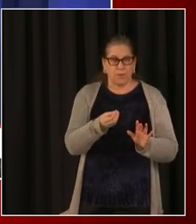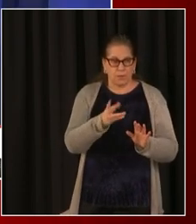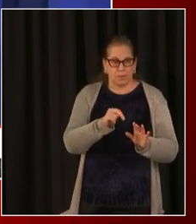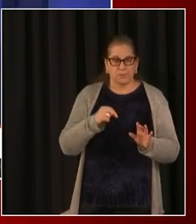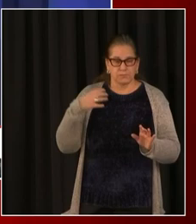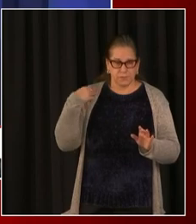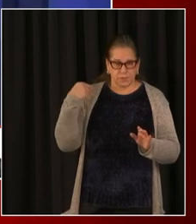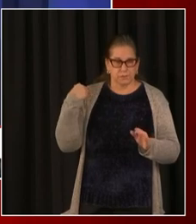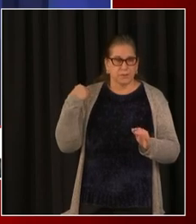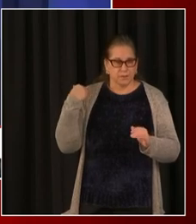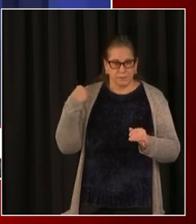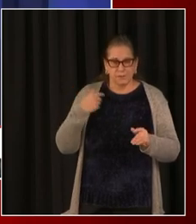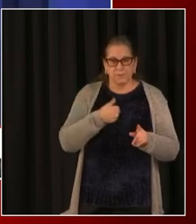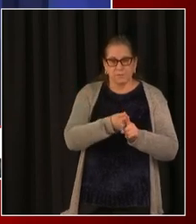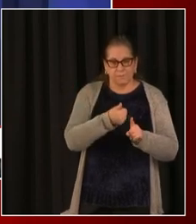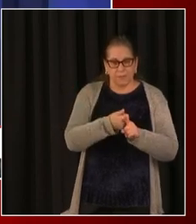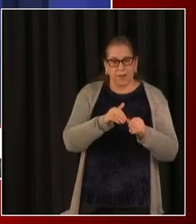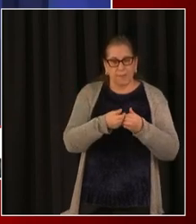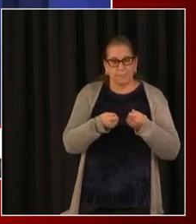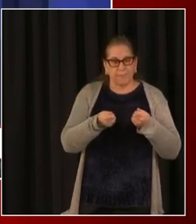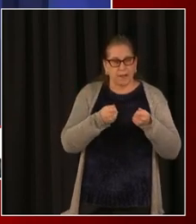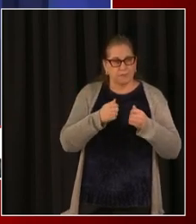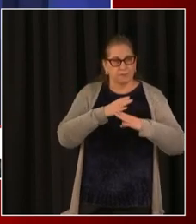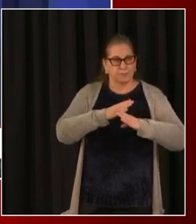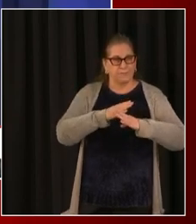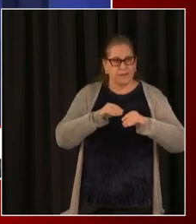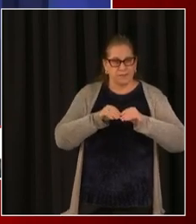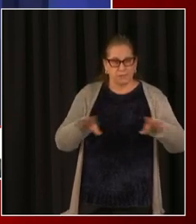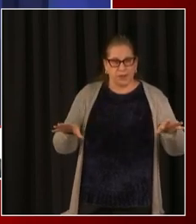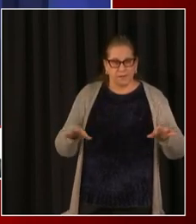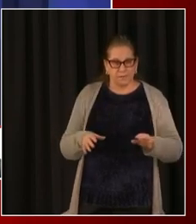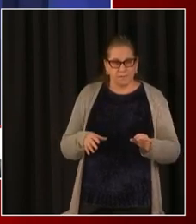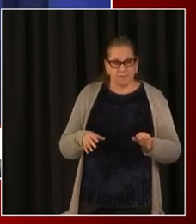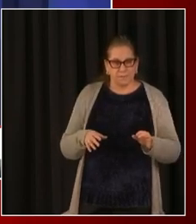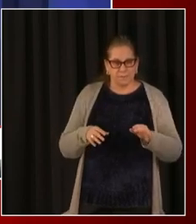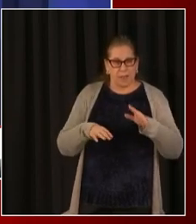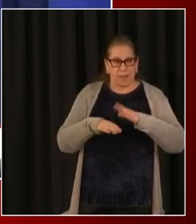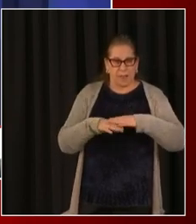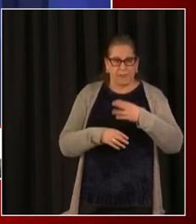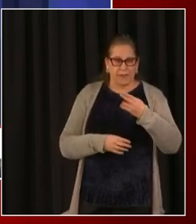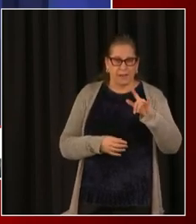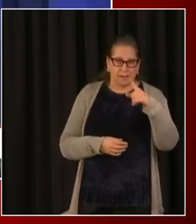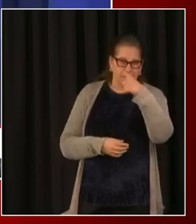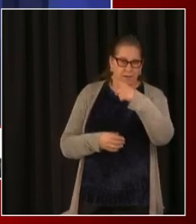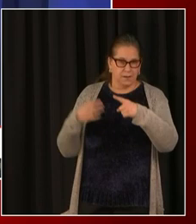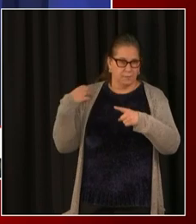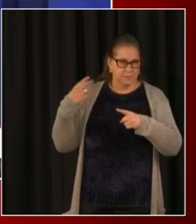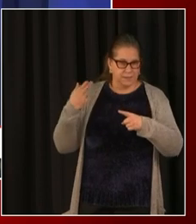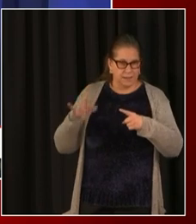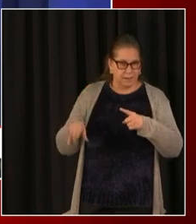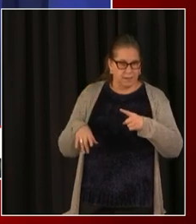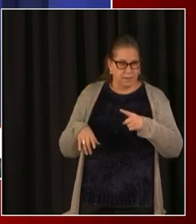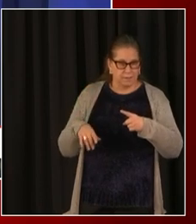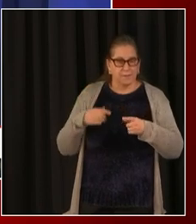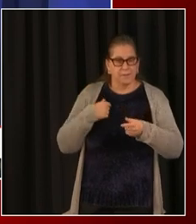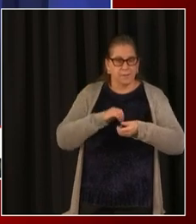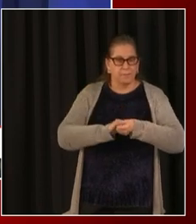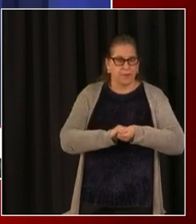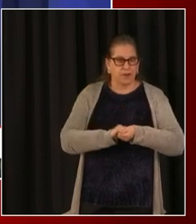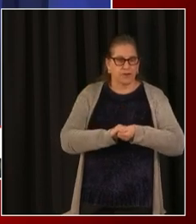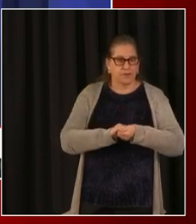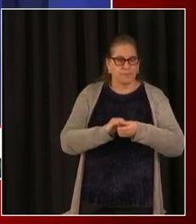happen or any exposures that happen on the Hill. However, we have been close partners and close